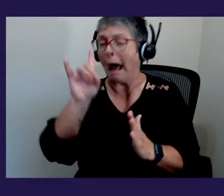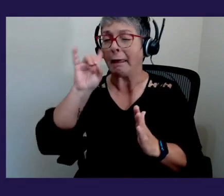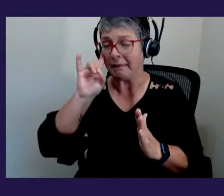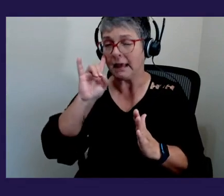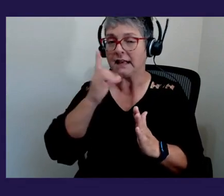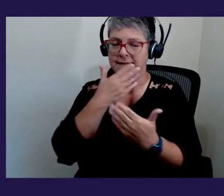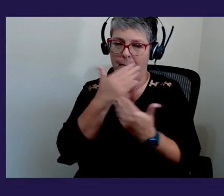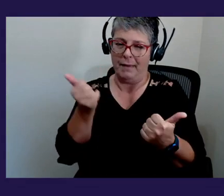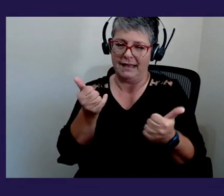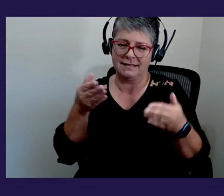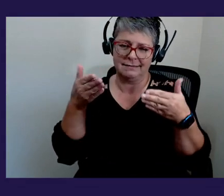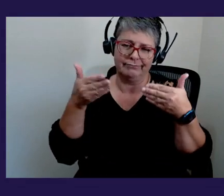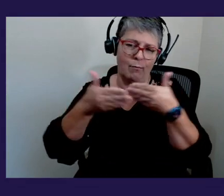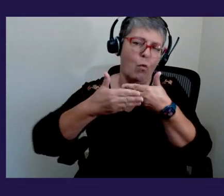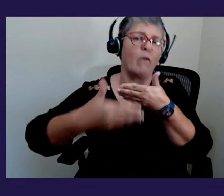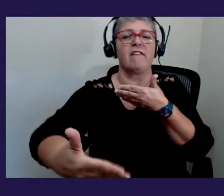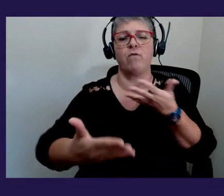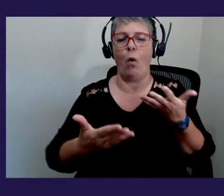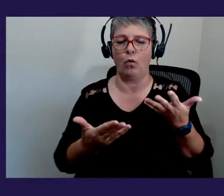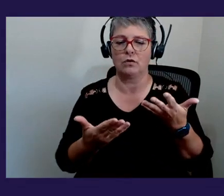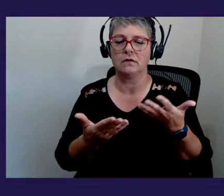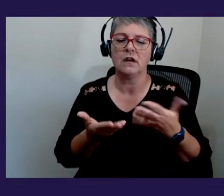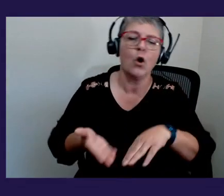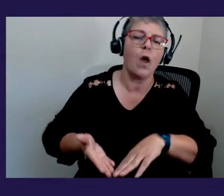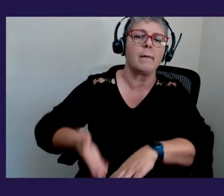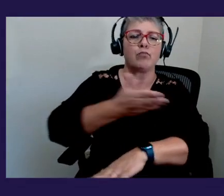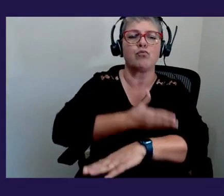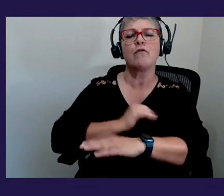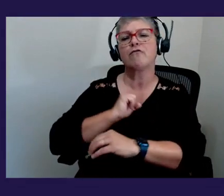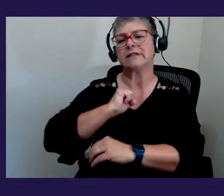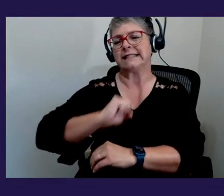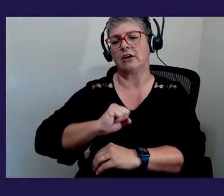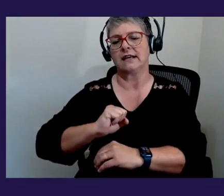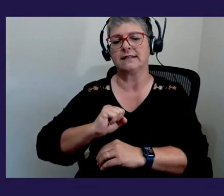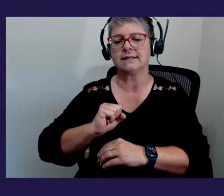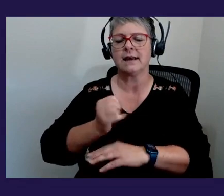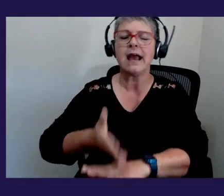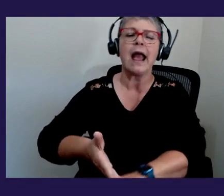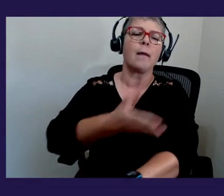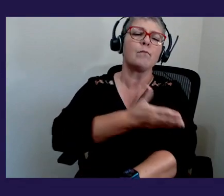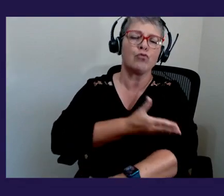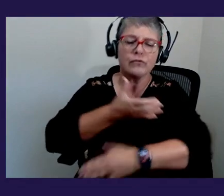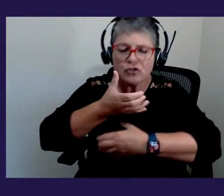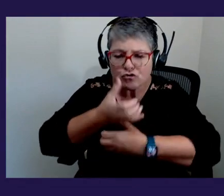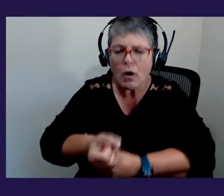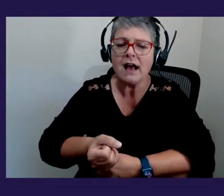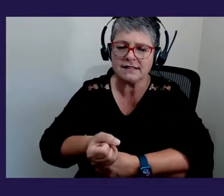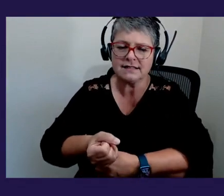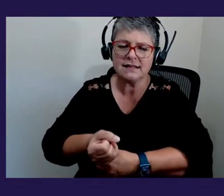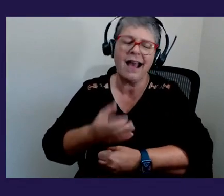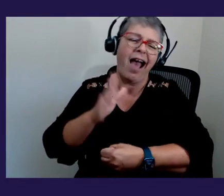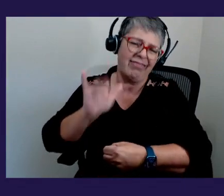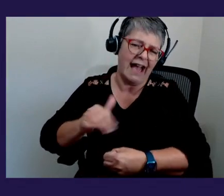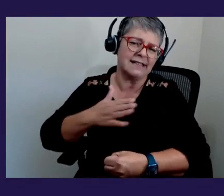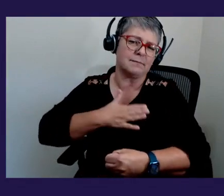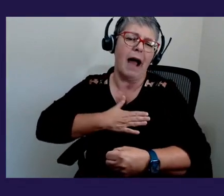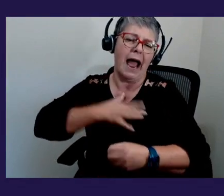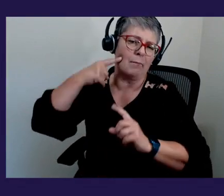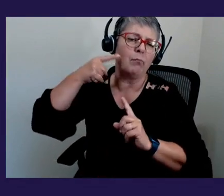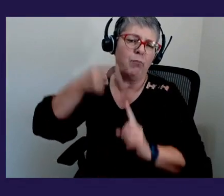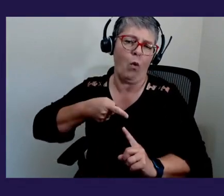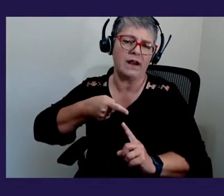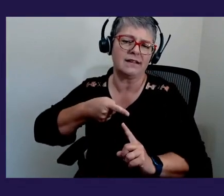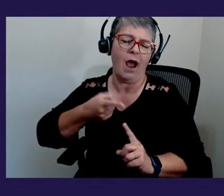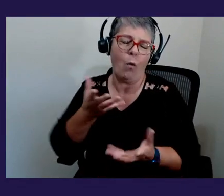help improve resilience and improve trust, in a variety of different ways. I think that's the key point. Great, very, very well said.